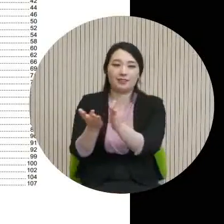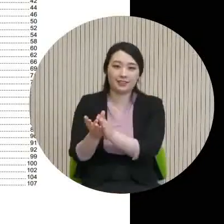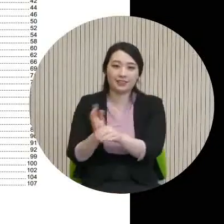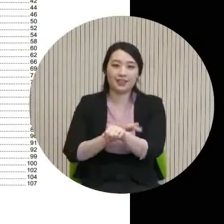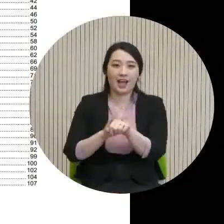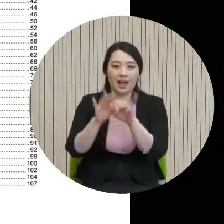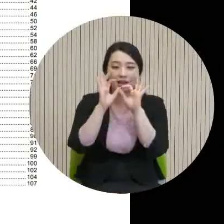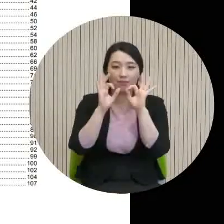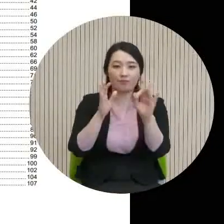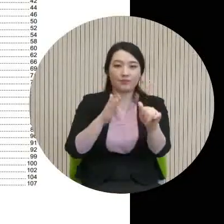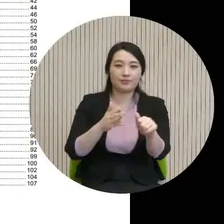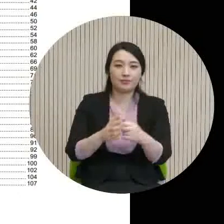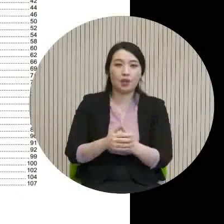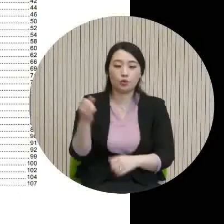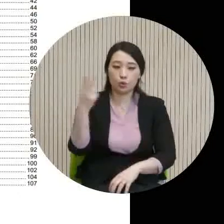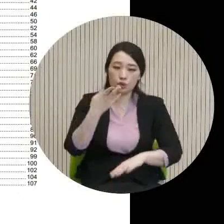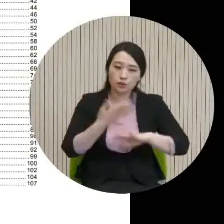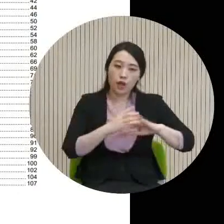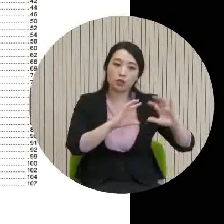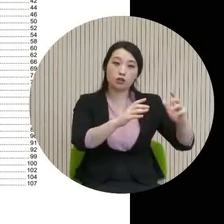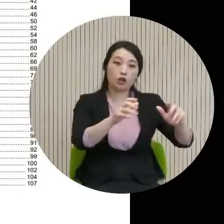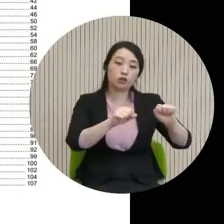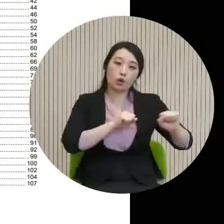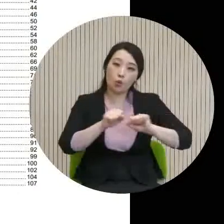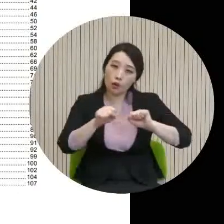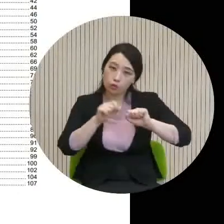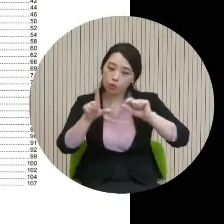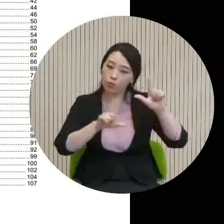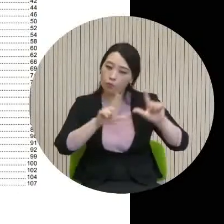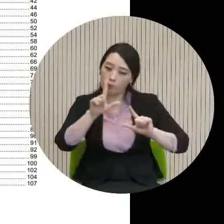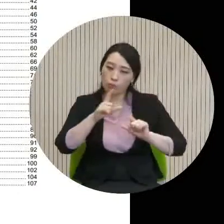ahead in creating laws that allow them to